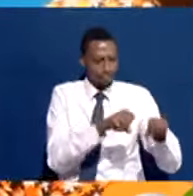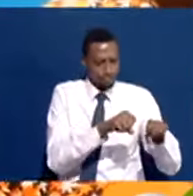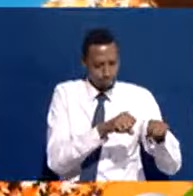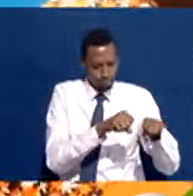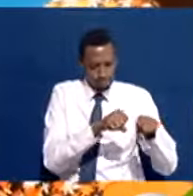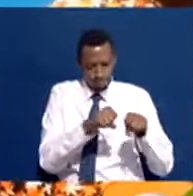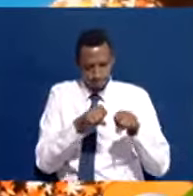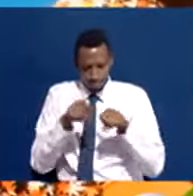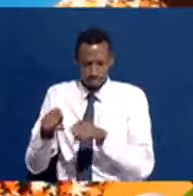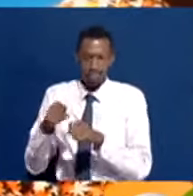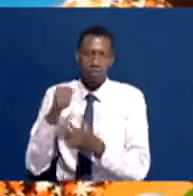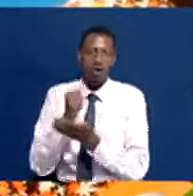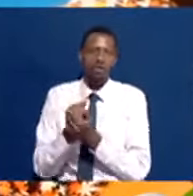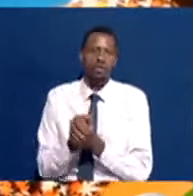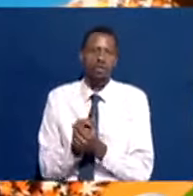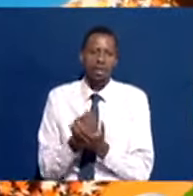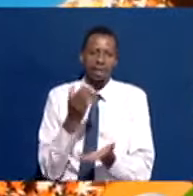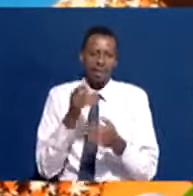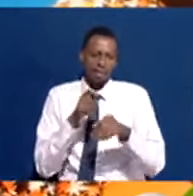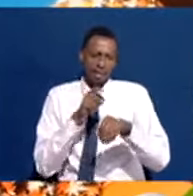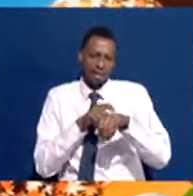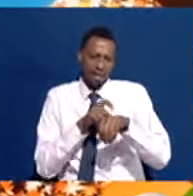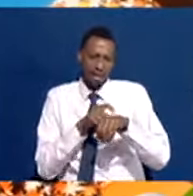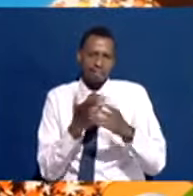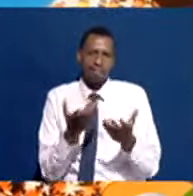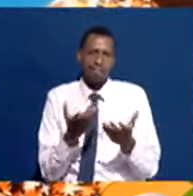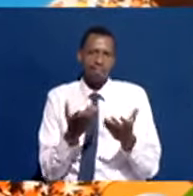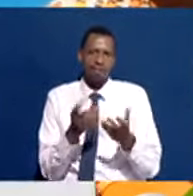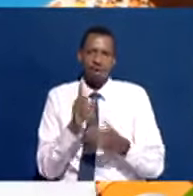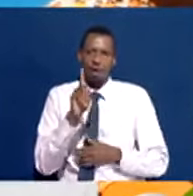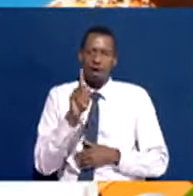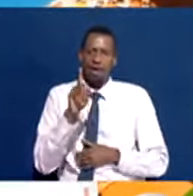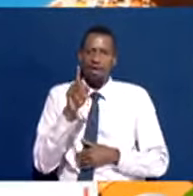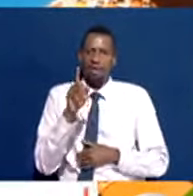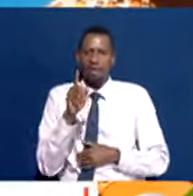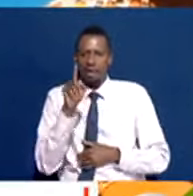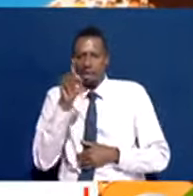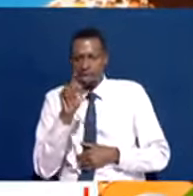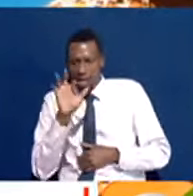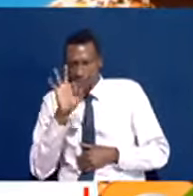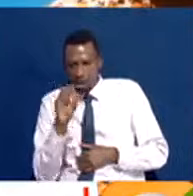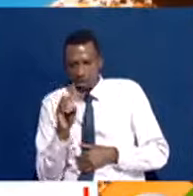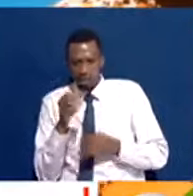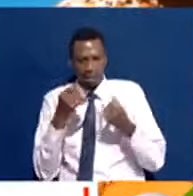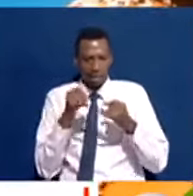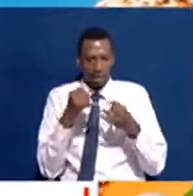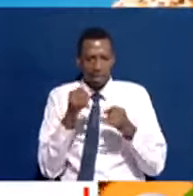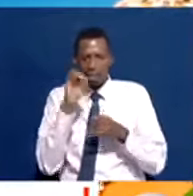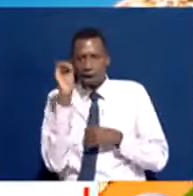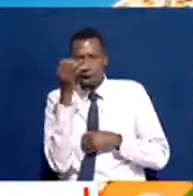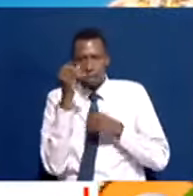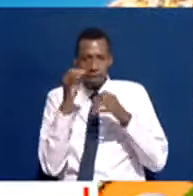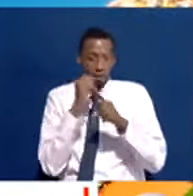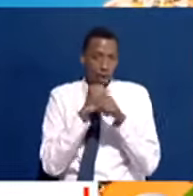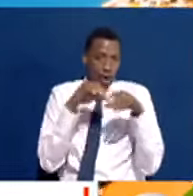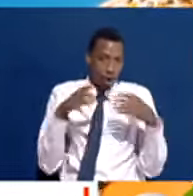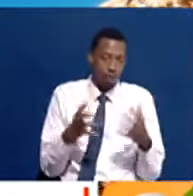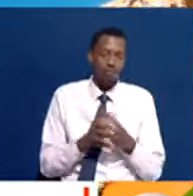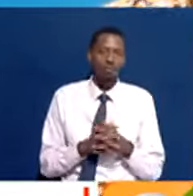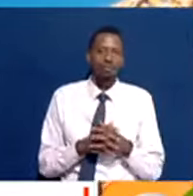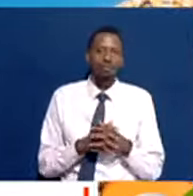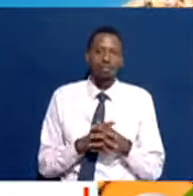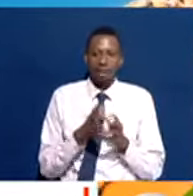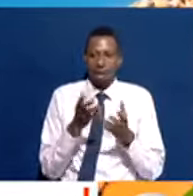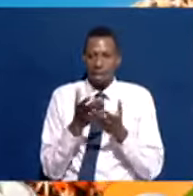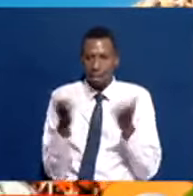saa saba na nusu hapo. Tuliamua kutest alarm yetu kama inafanya. So the response tulipata, walikuja